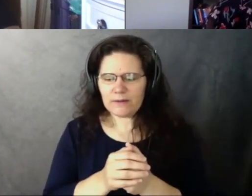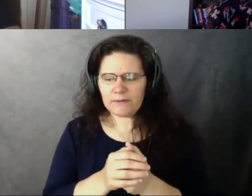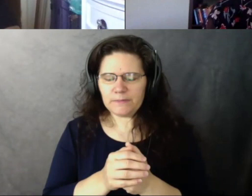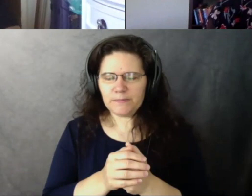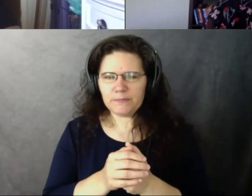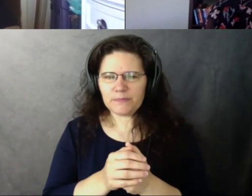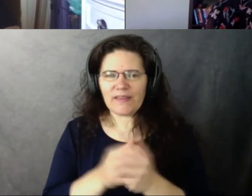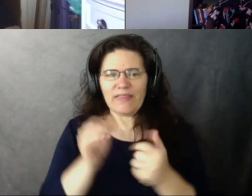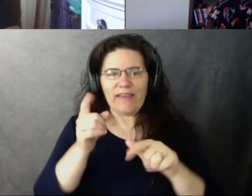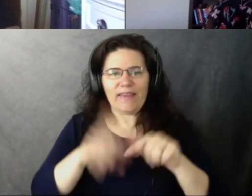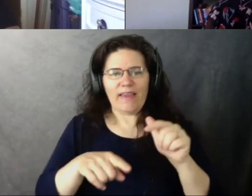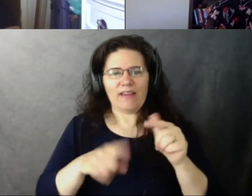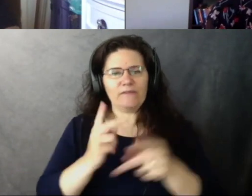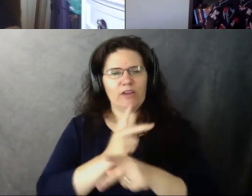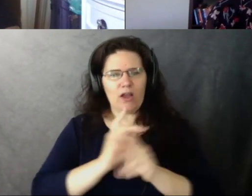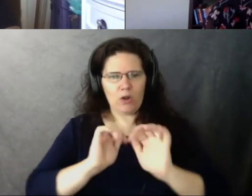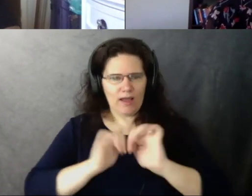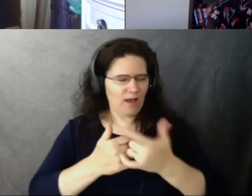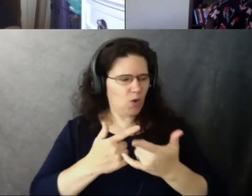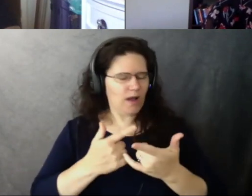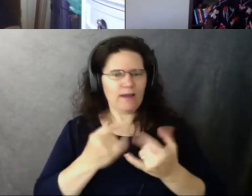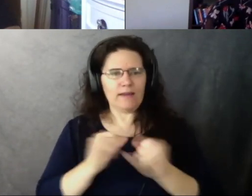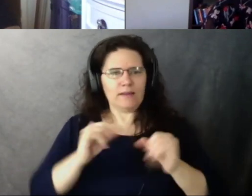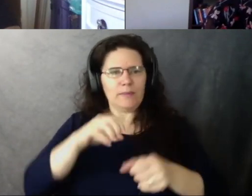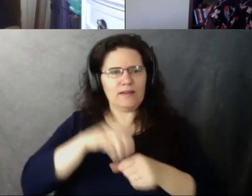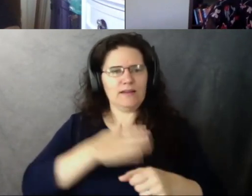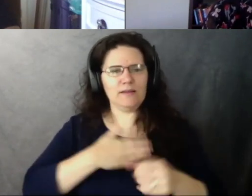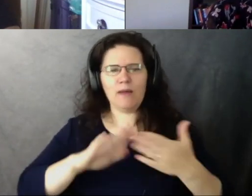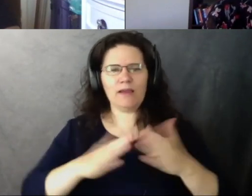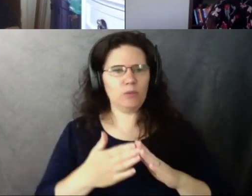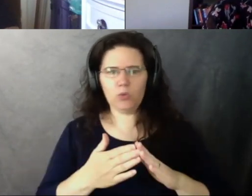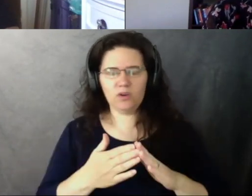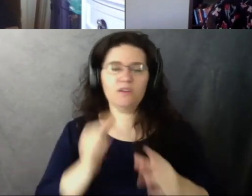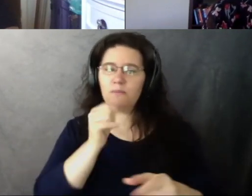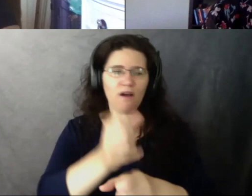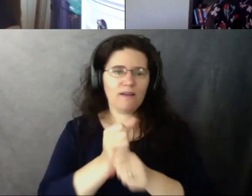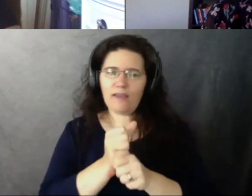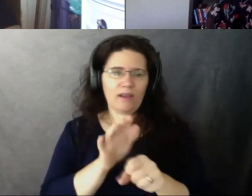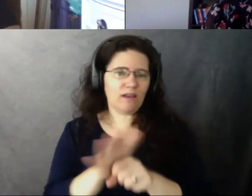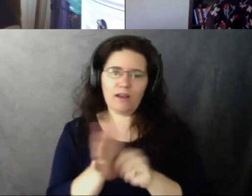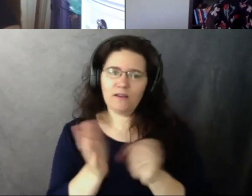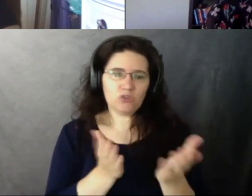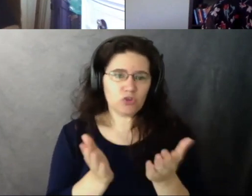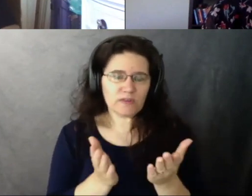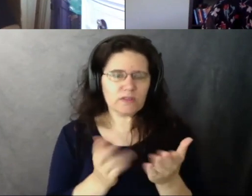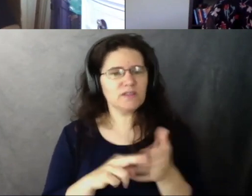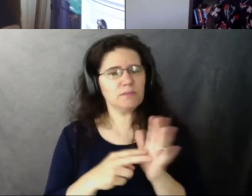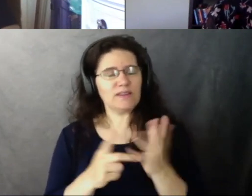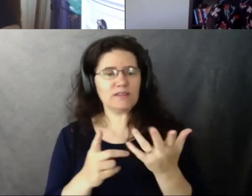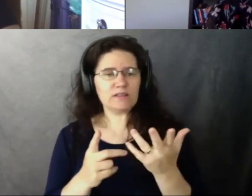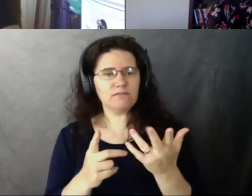their communities. And that means that they are in danger of